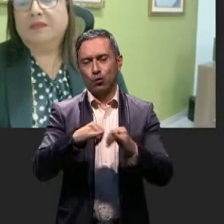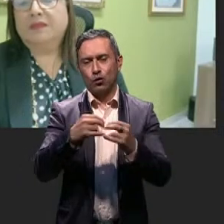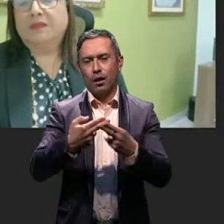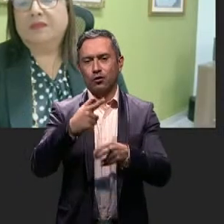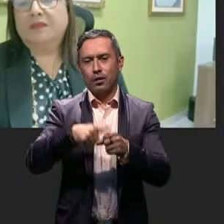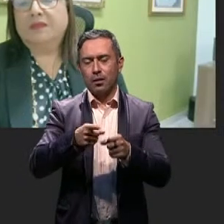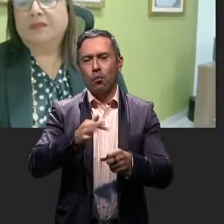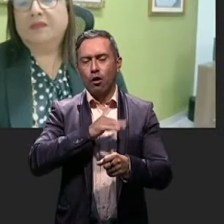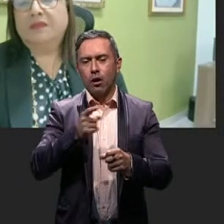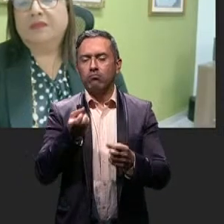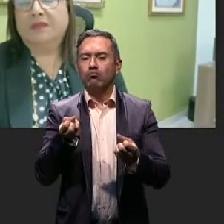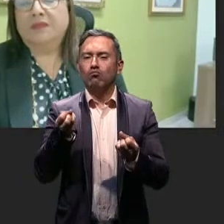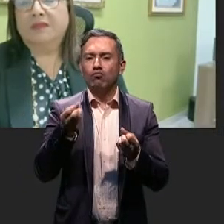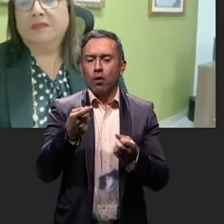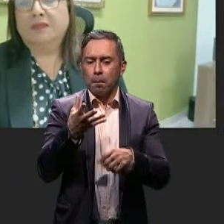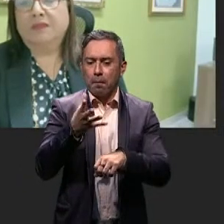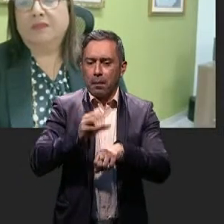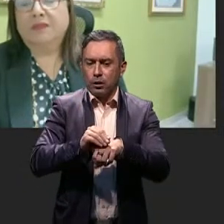my